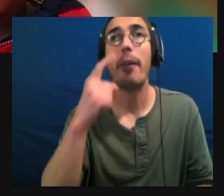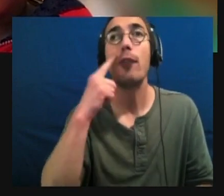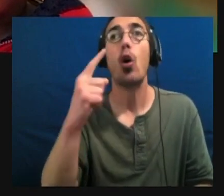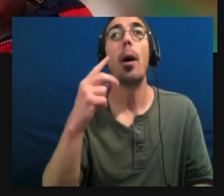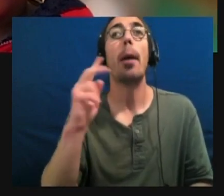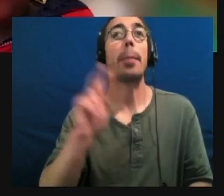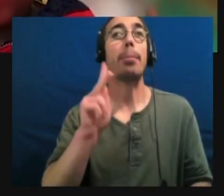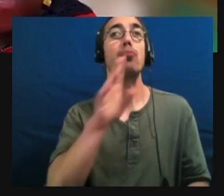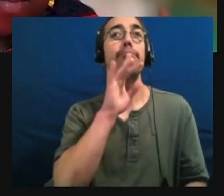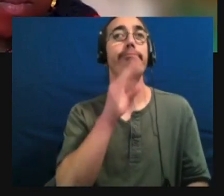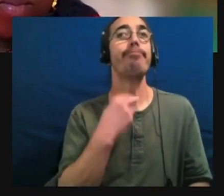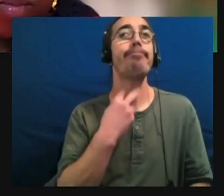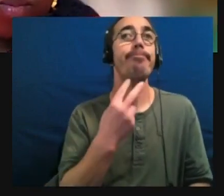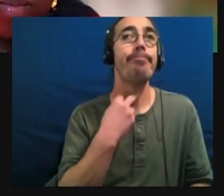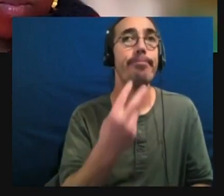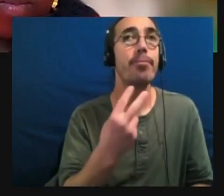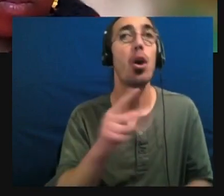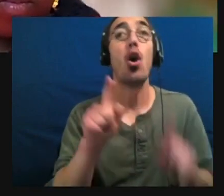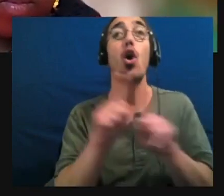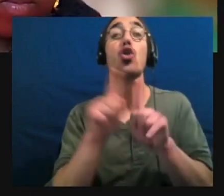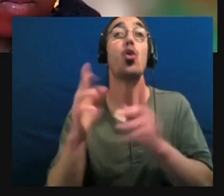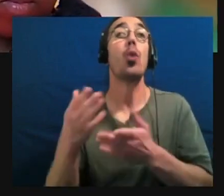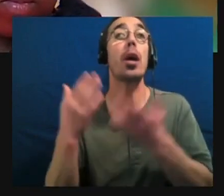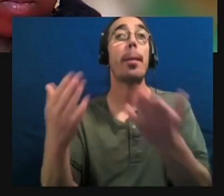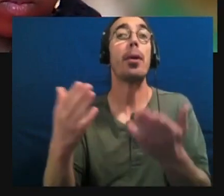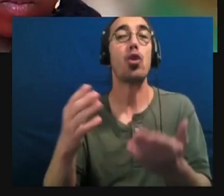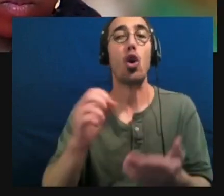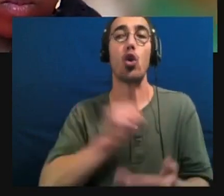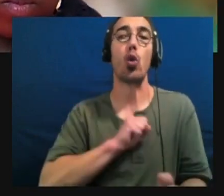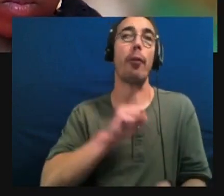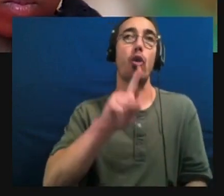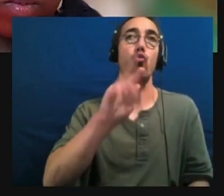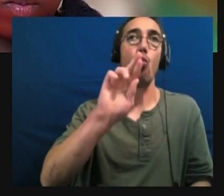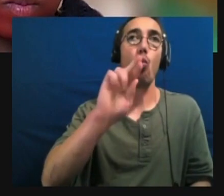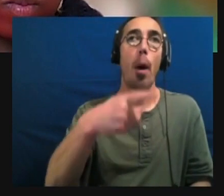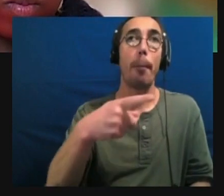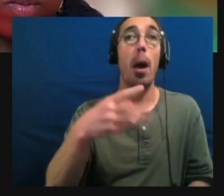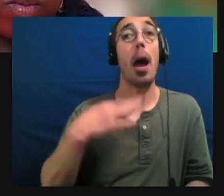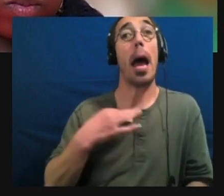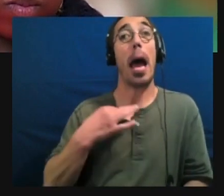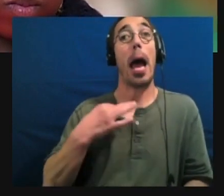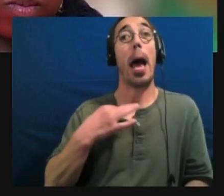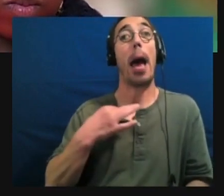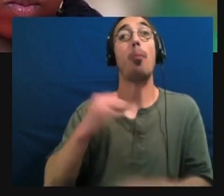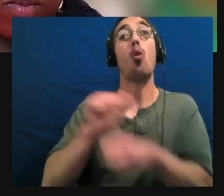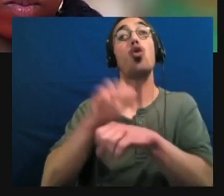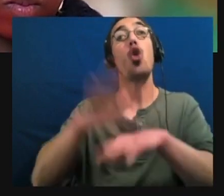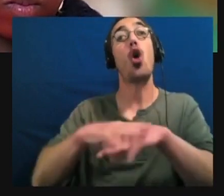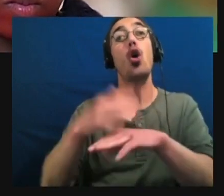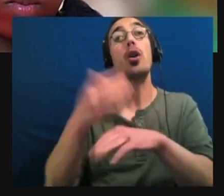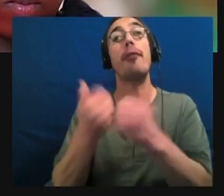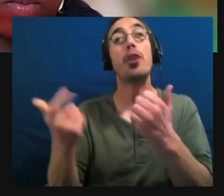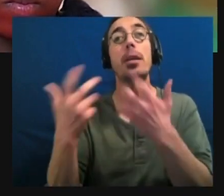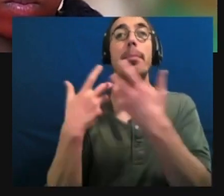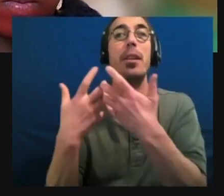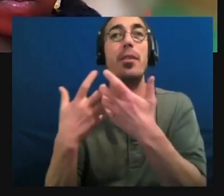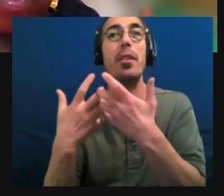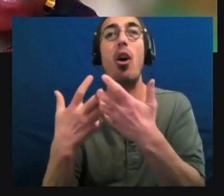And Tiffany also recommends Cough Drop is great as it works on every device and the web, right?